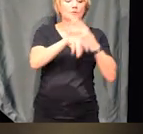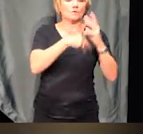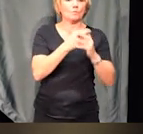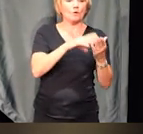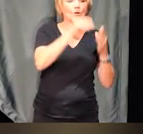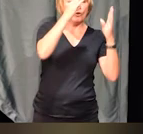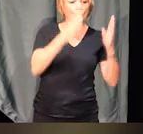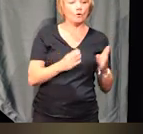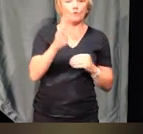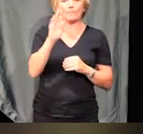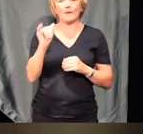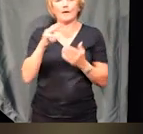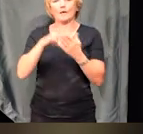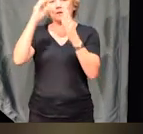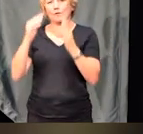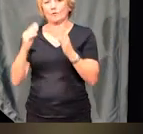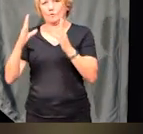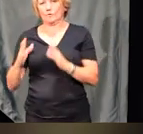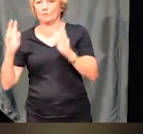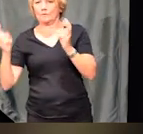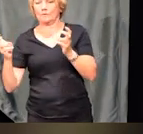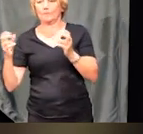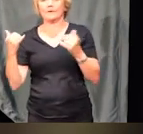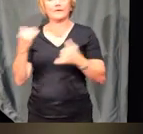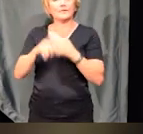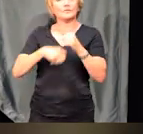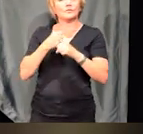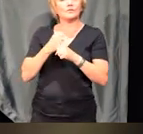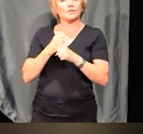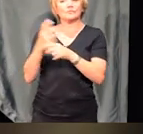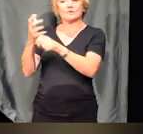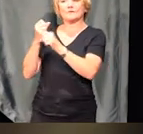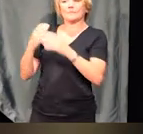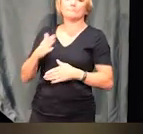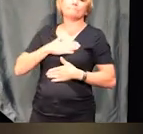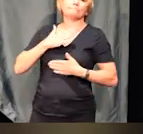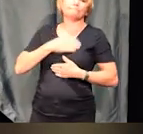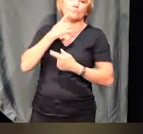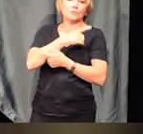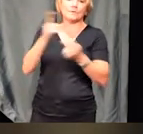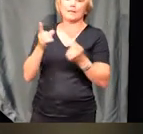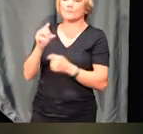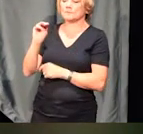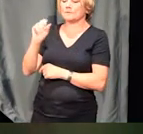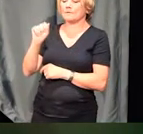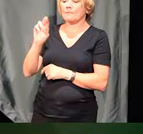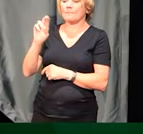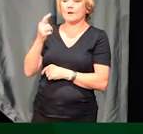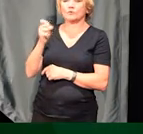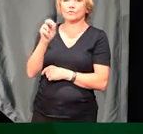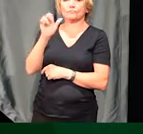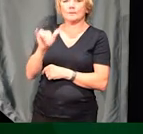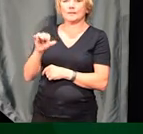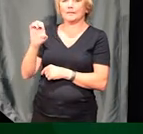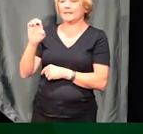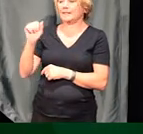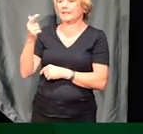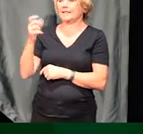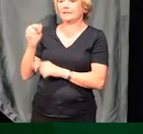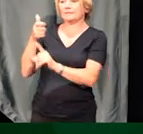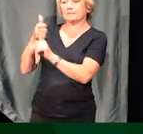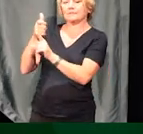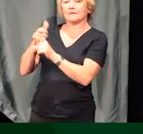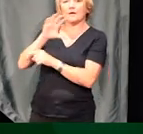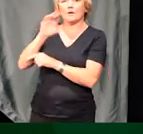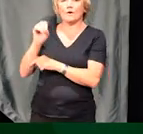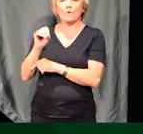learner. I am pleased to announce that this year's recipient is Marjorie Egan. Marjorie is a co-host